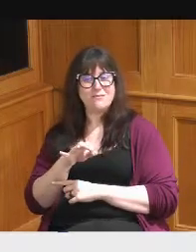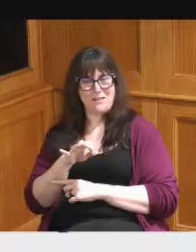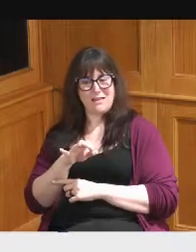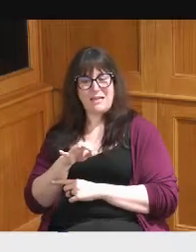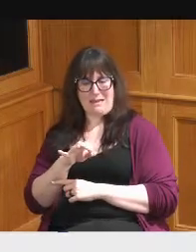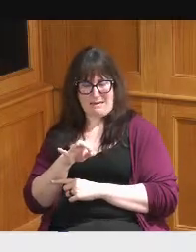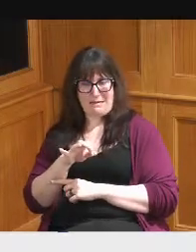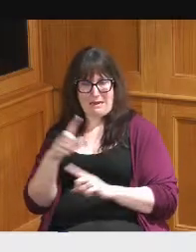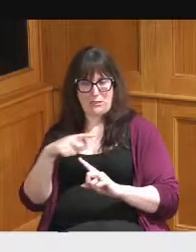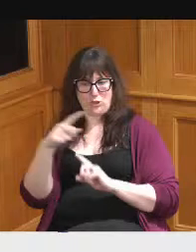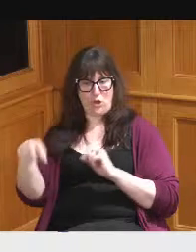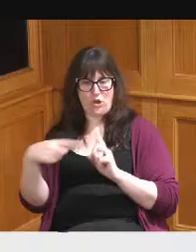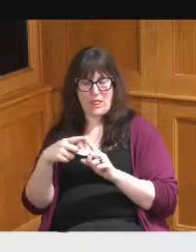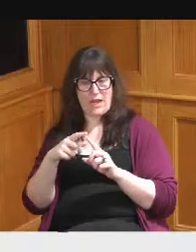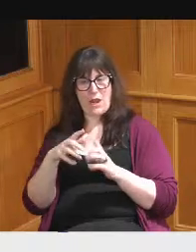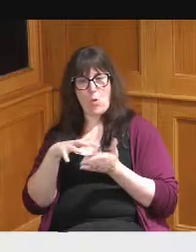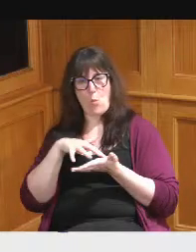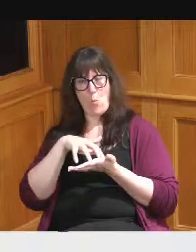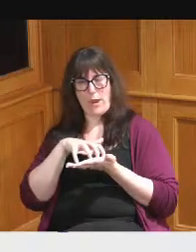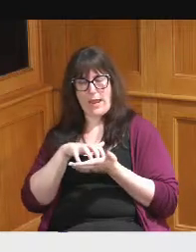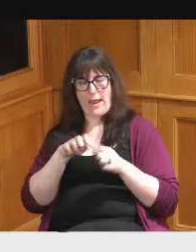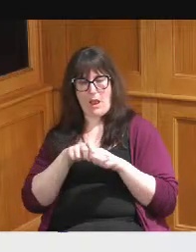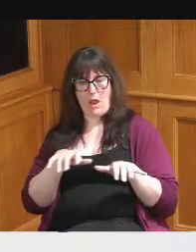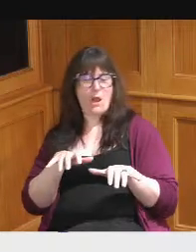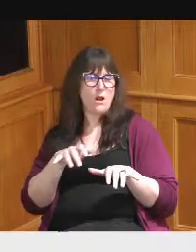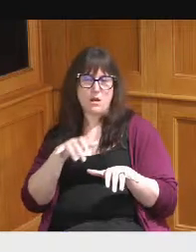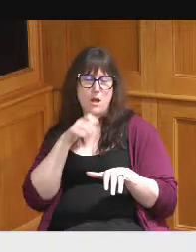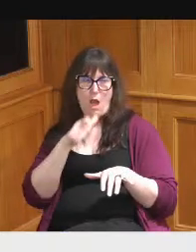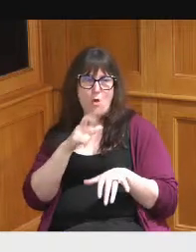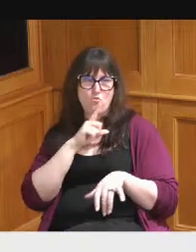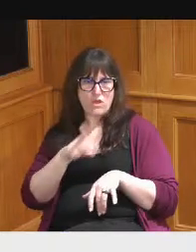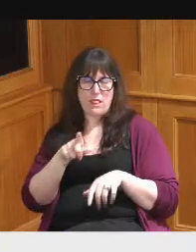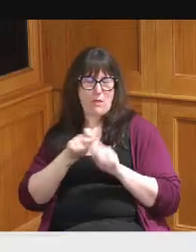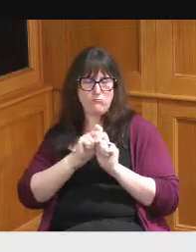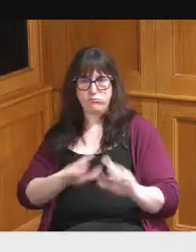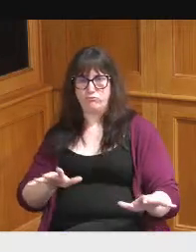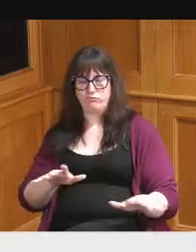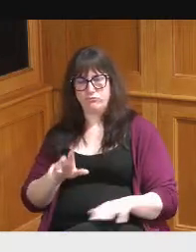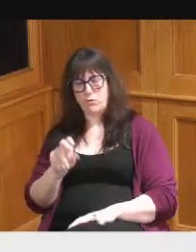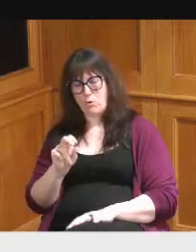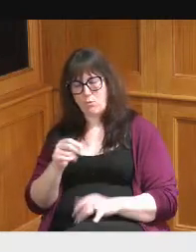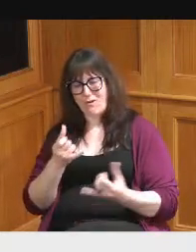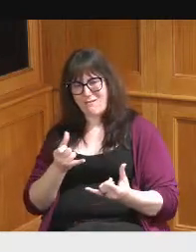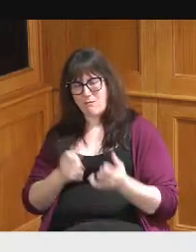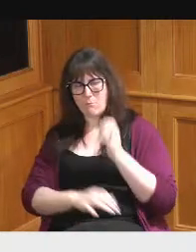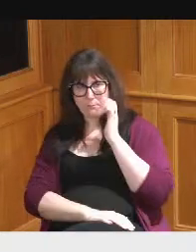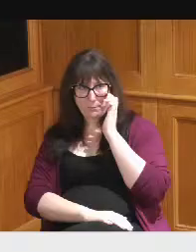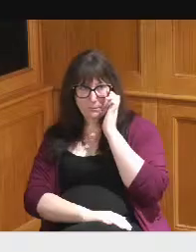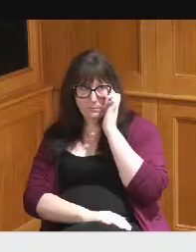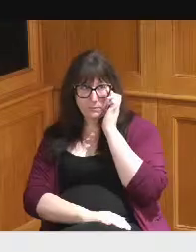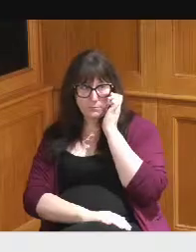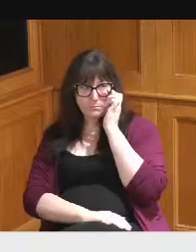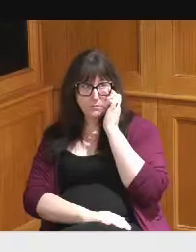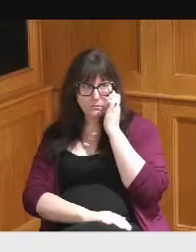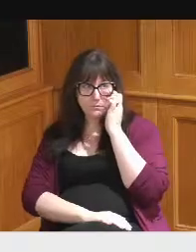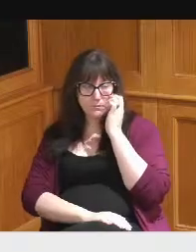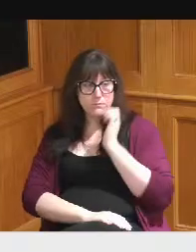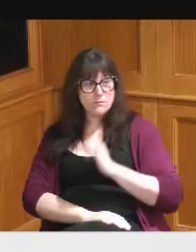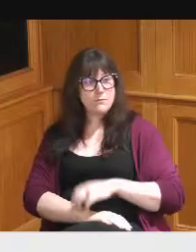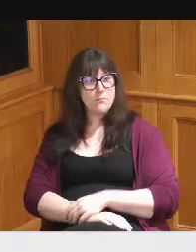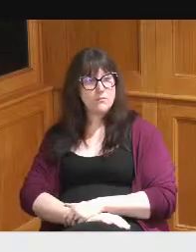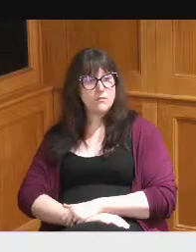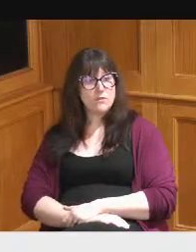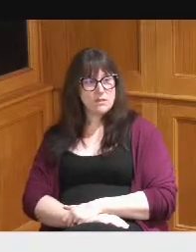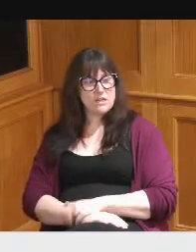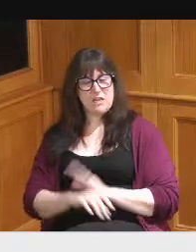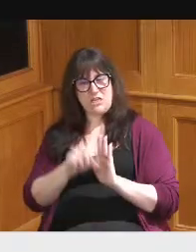circulating very weakly in the population at the moment. We can look at how cases are occurring at the